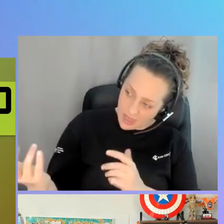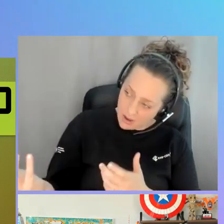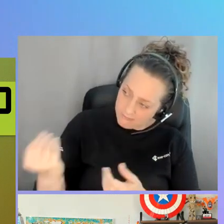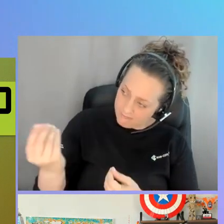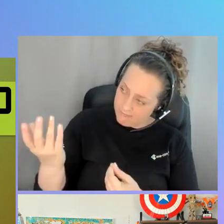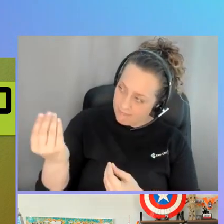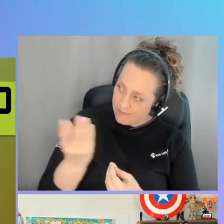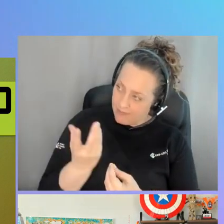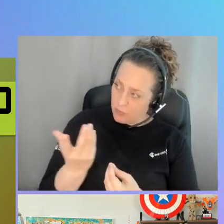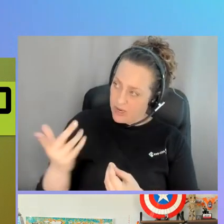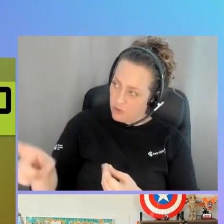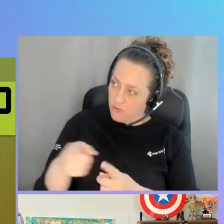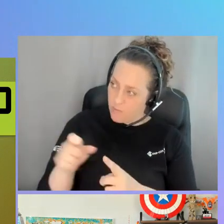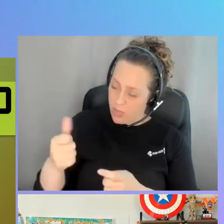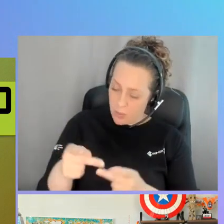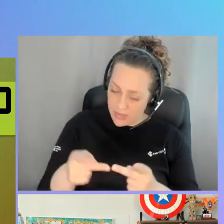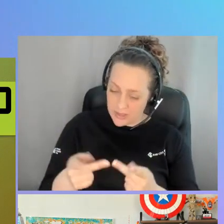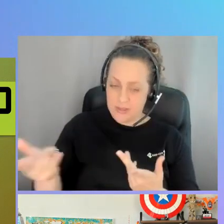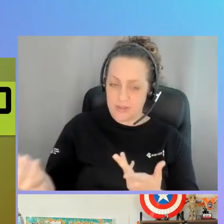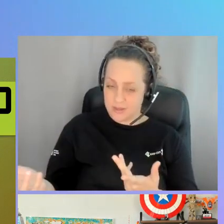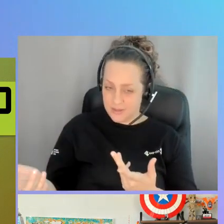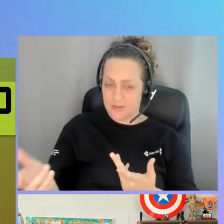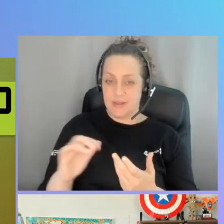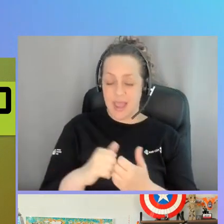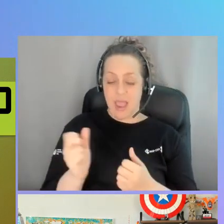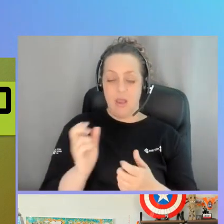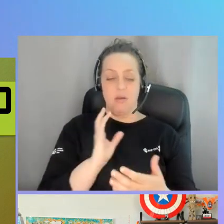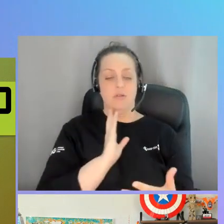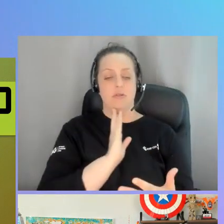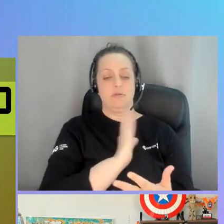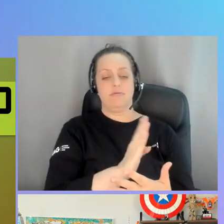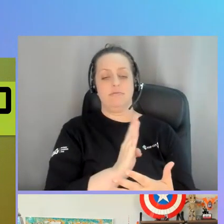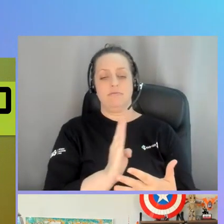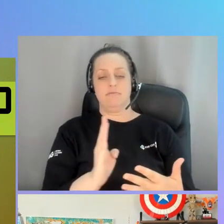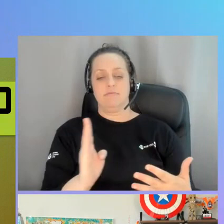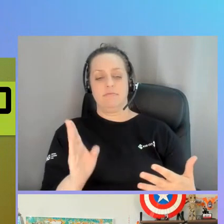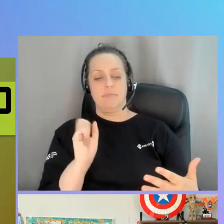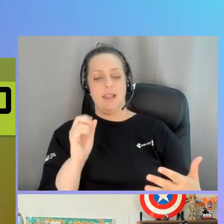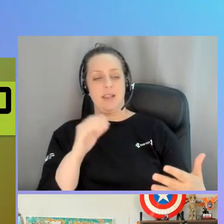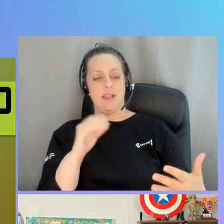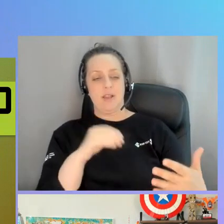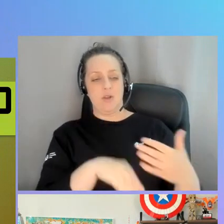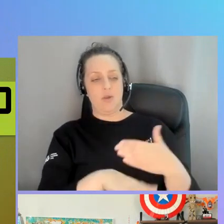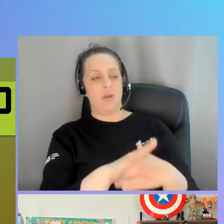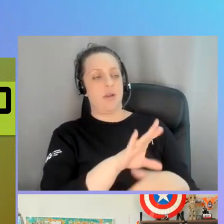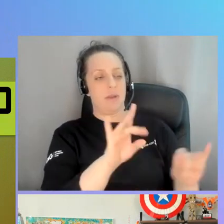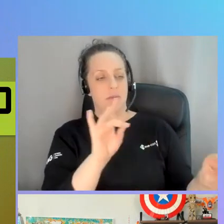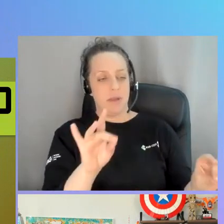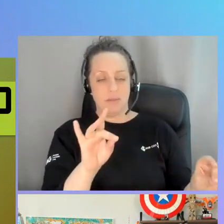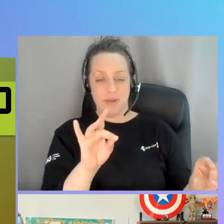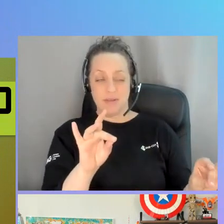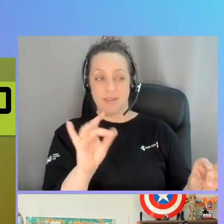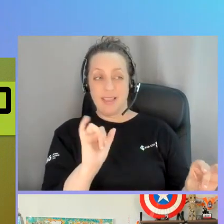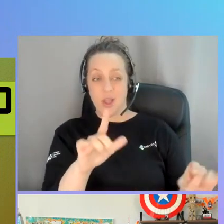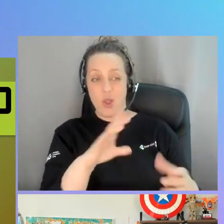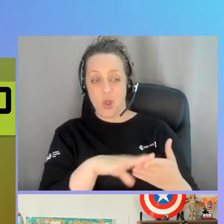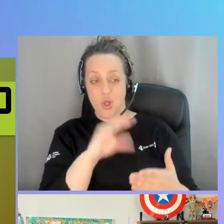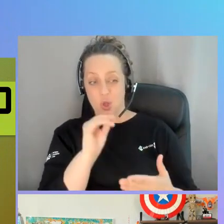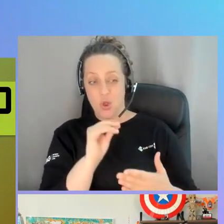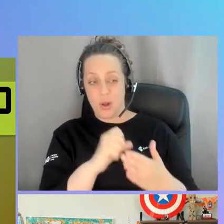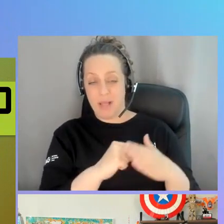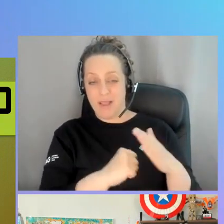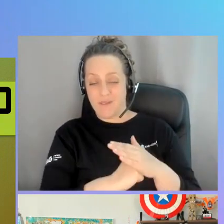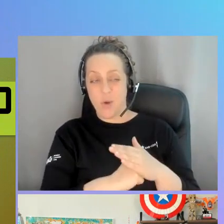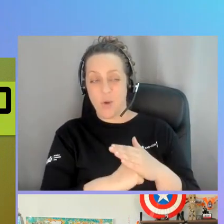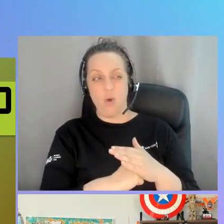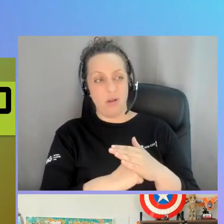So leveraging those, but ways that you can make them more interesting is by integrating them into like your learning platforms, right? Whatever learning platform